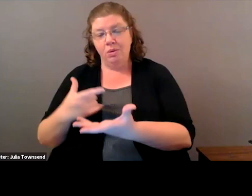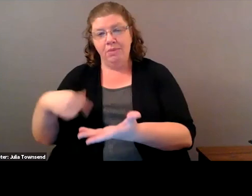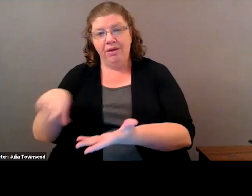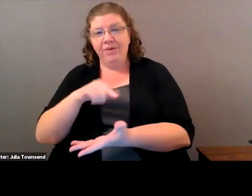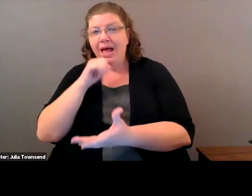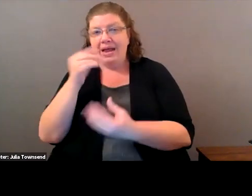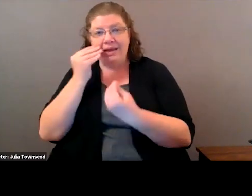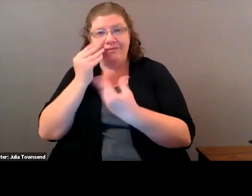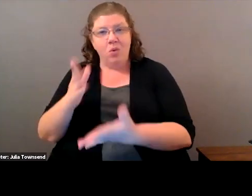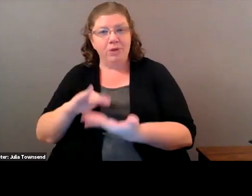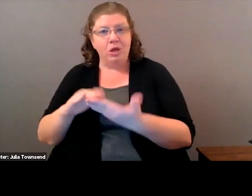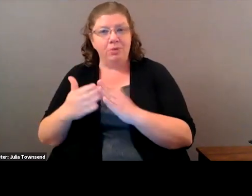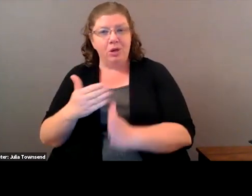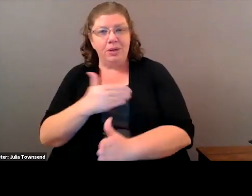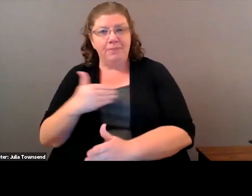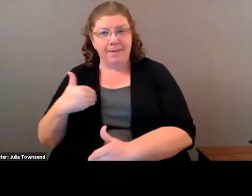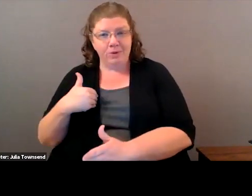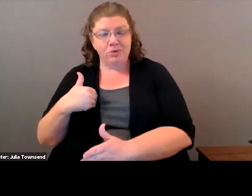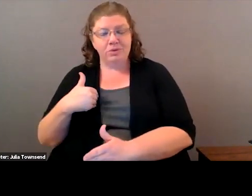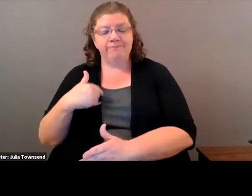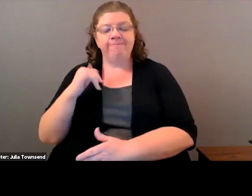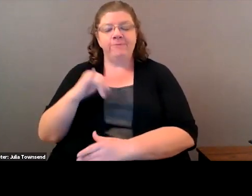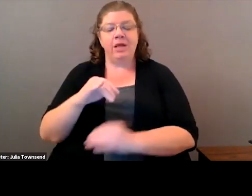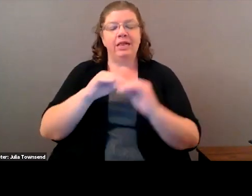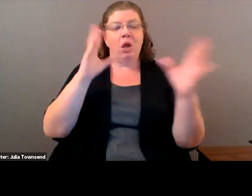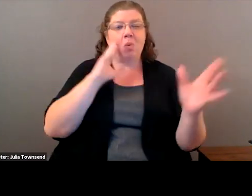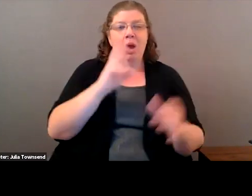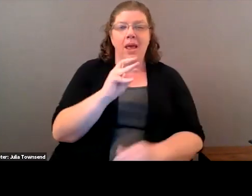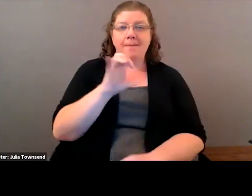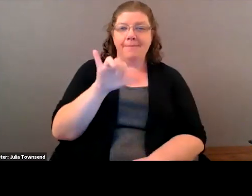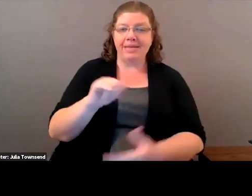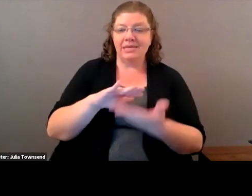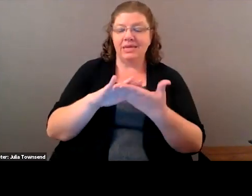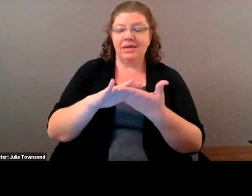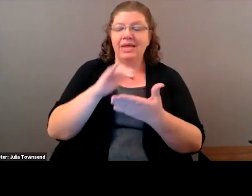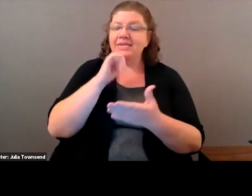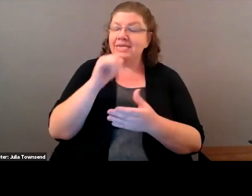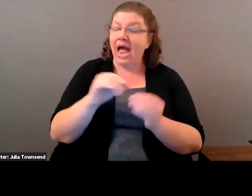community members. It's unclear to me why Meta has become their